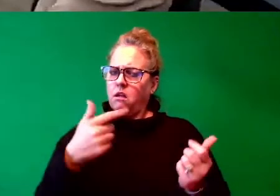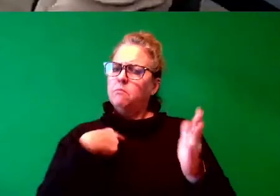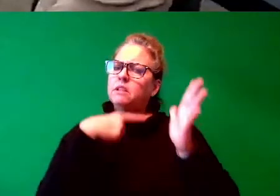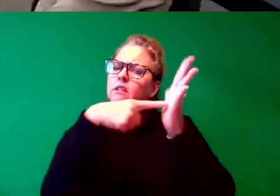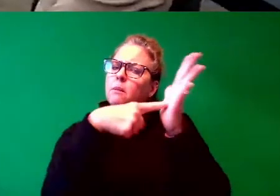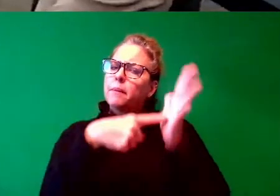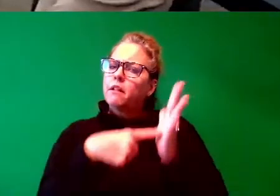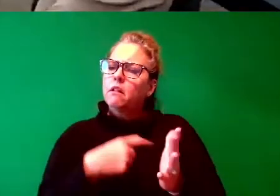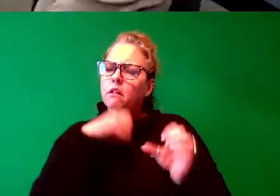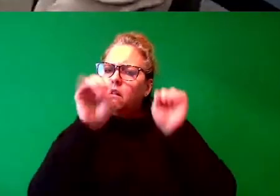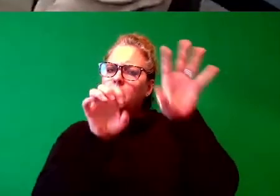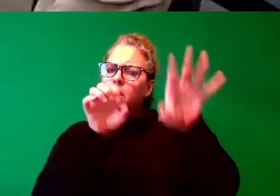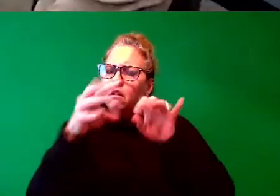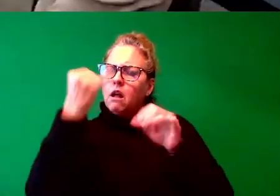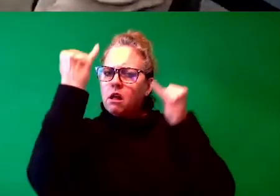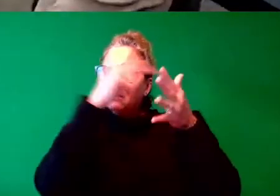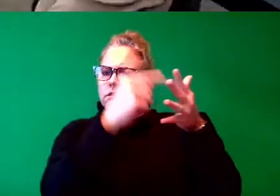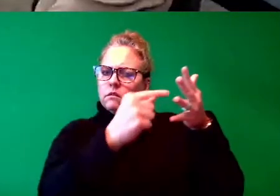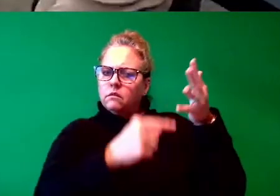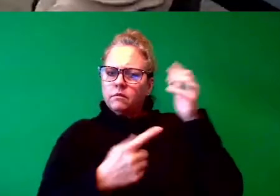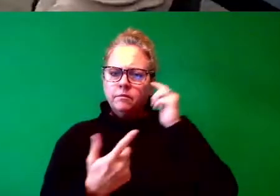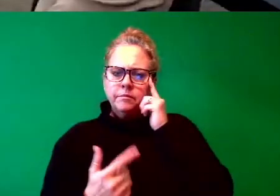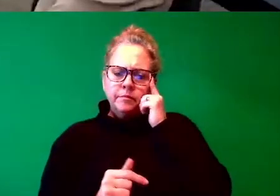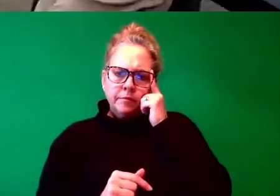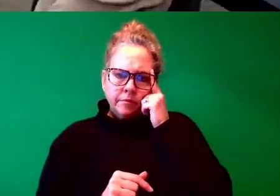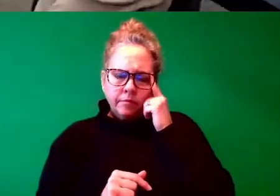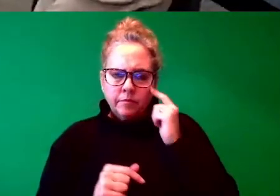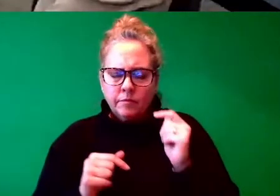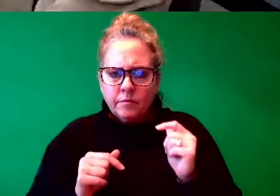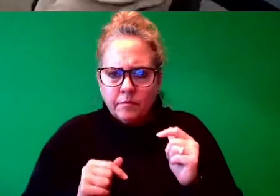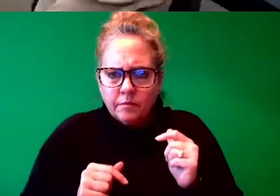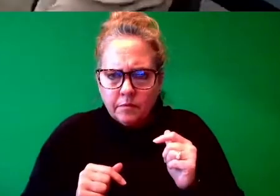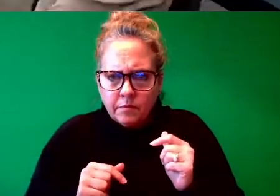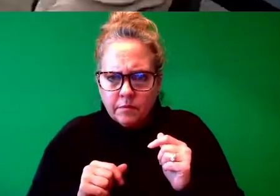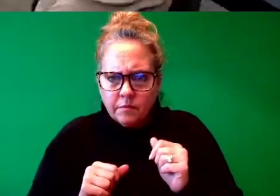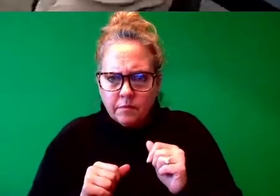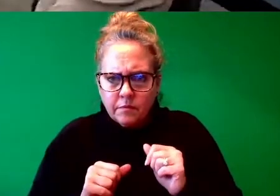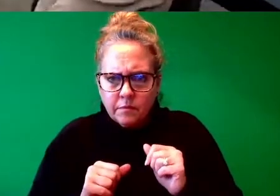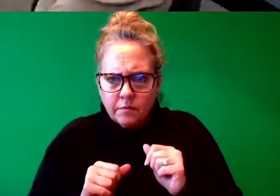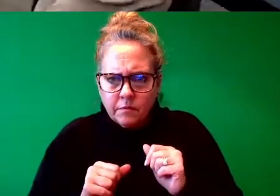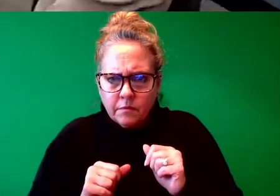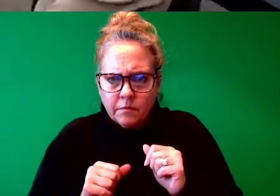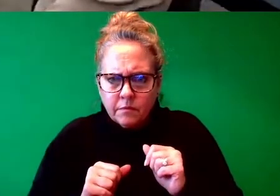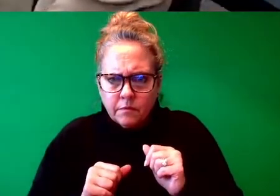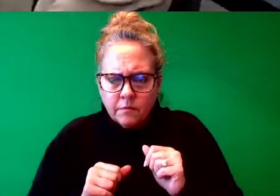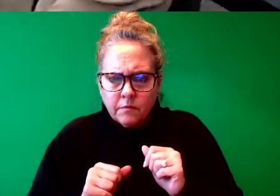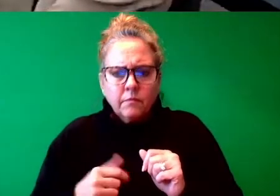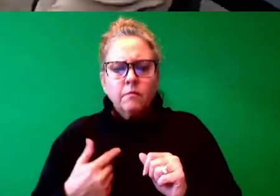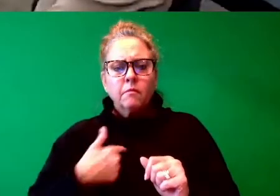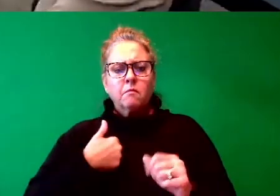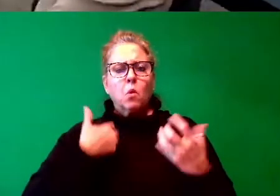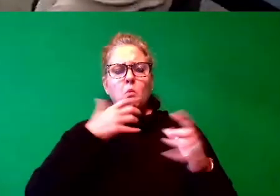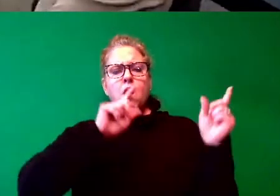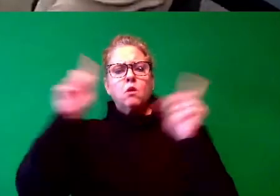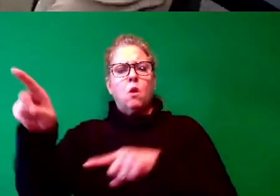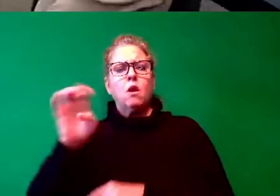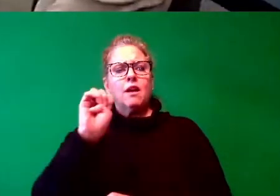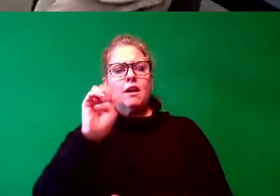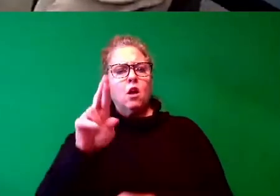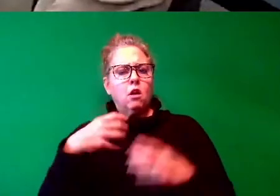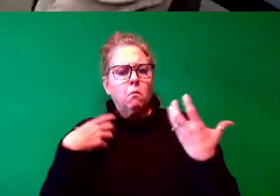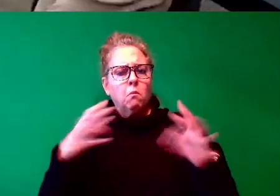and one other thing I would say, the example was given of, I don't want to go to the ER and I need an emergency appendectomy and they send me